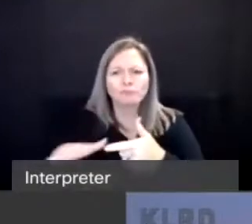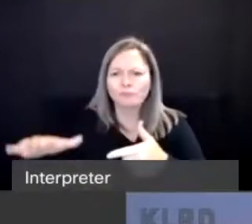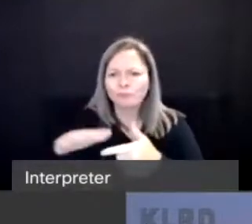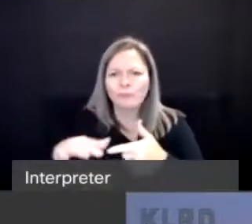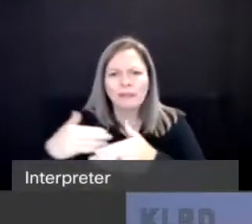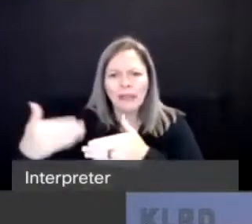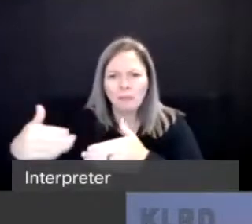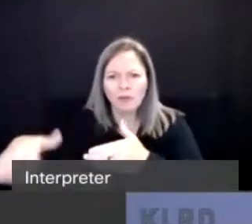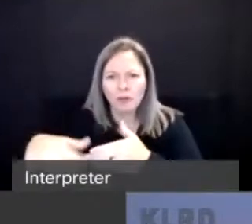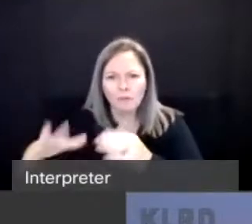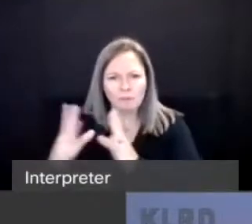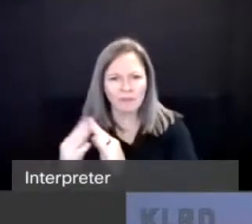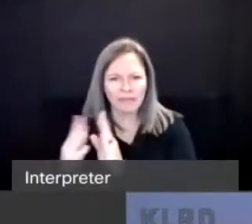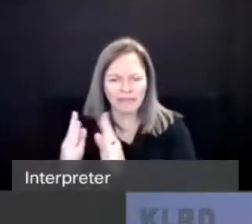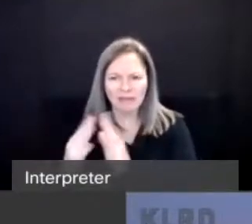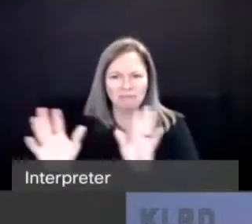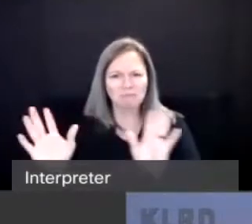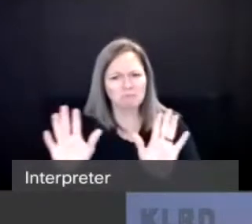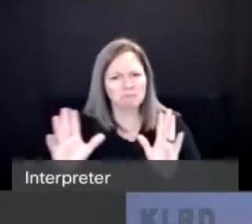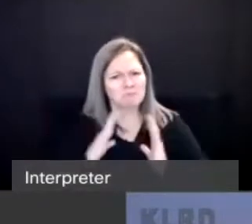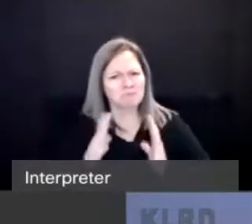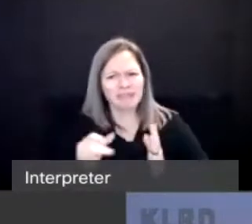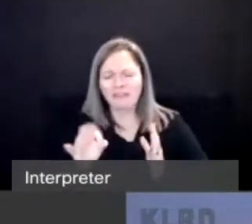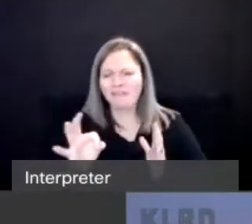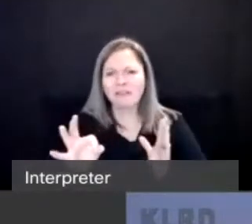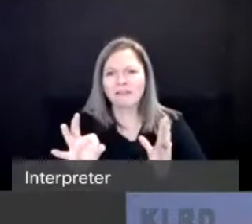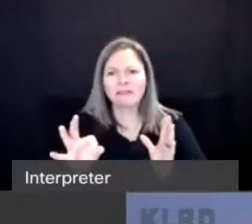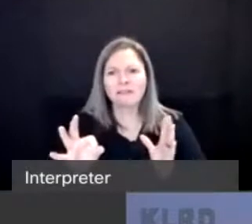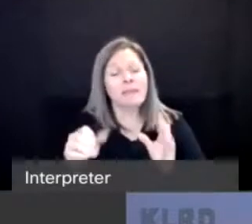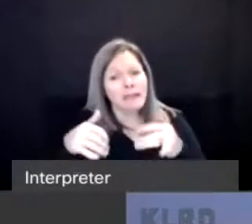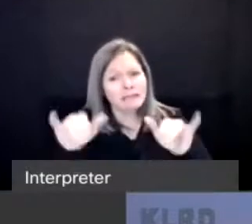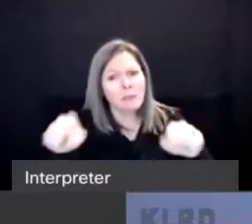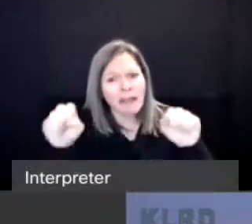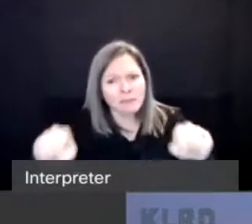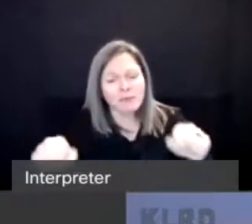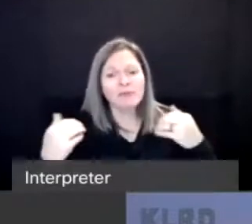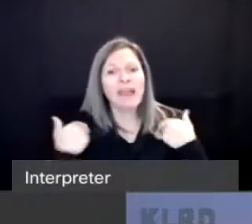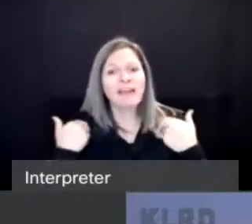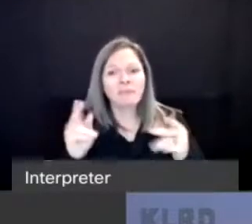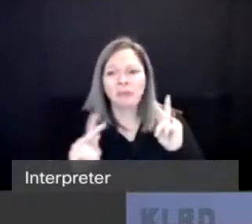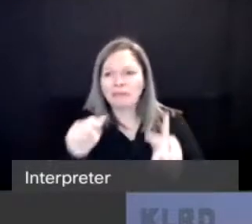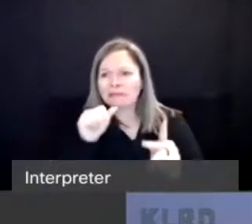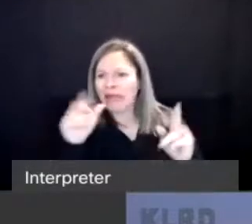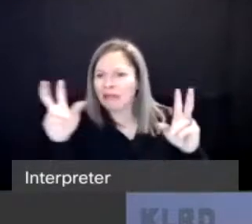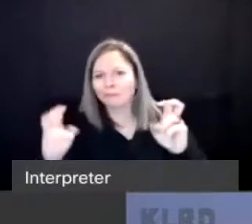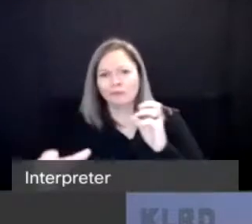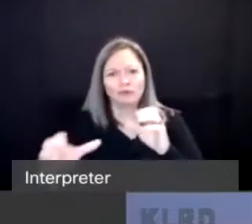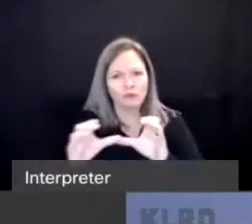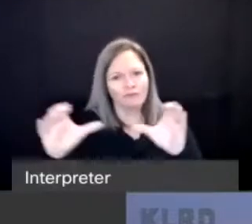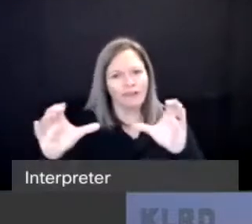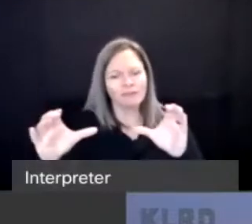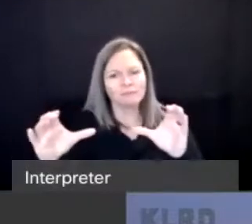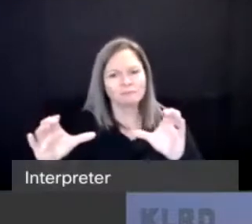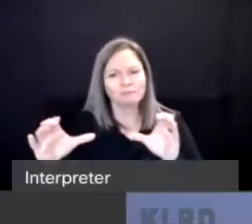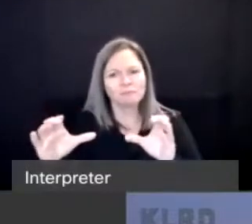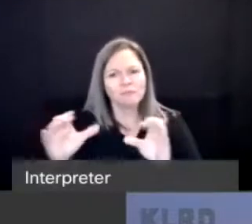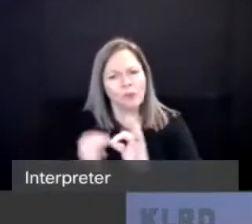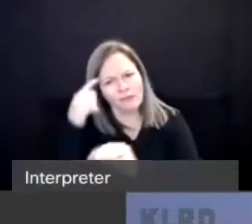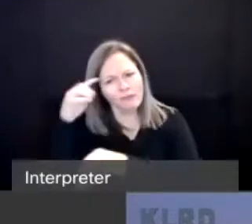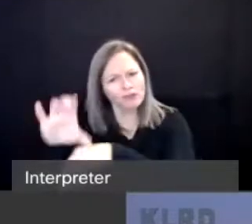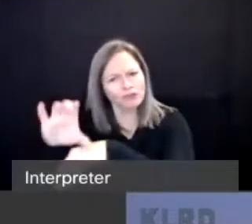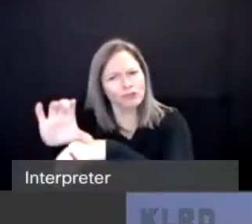would have someone that doesn't negate that being possible, but it does put in standards so